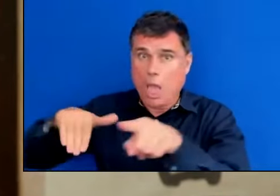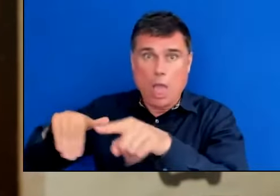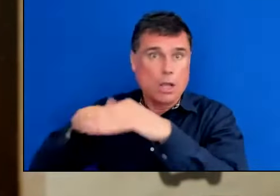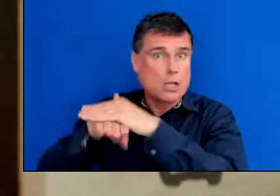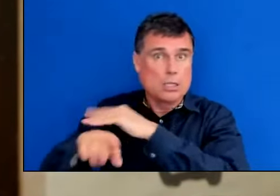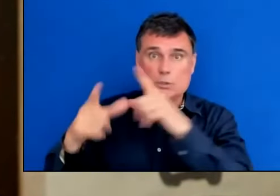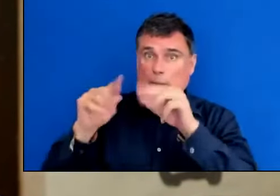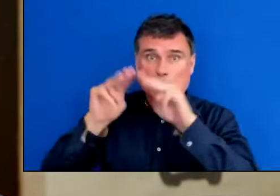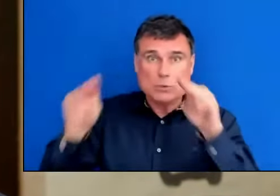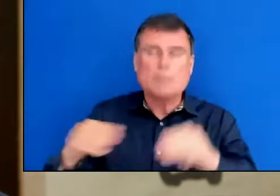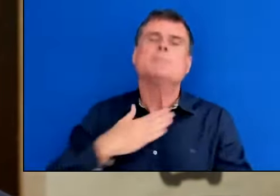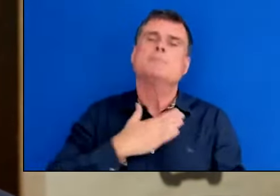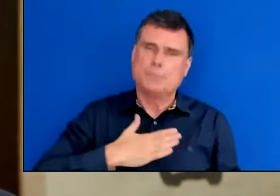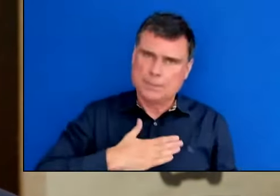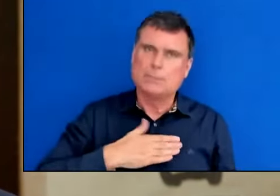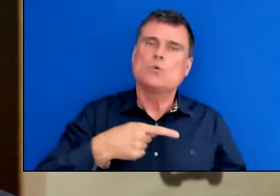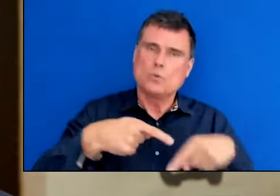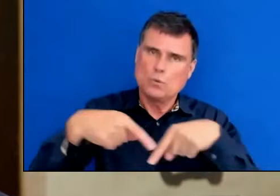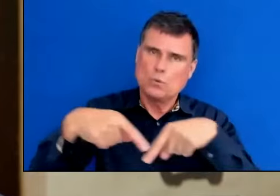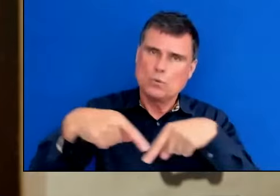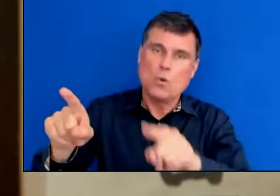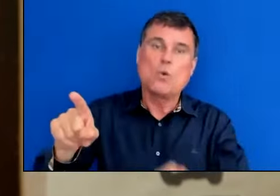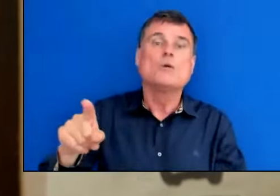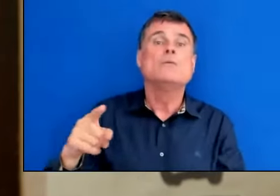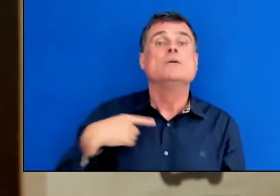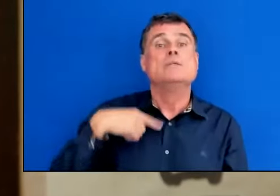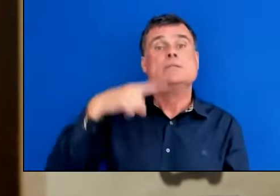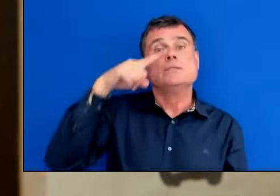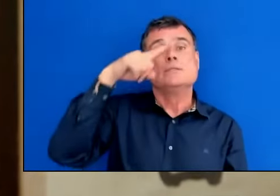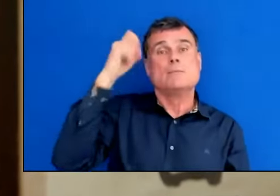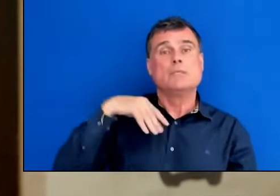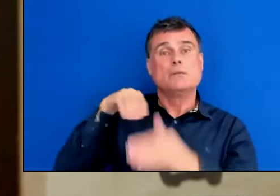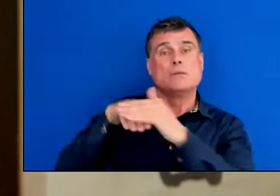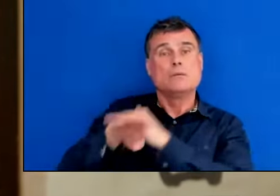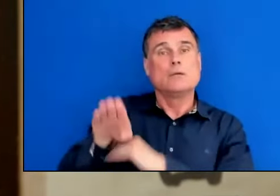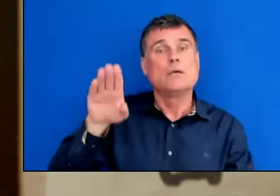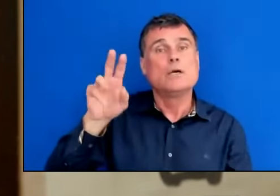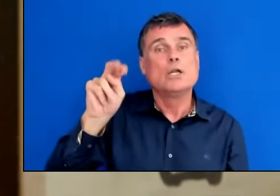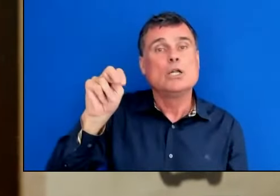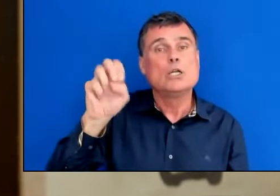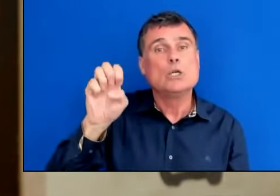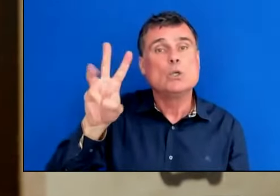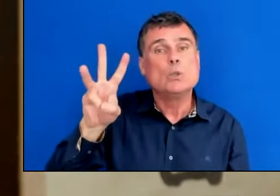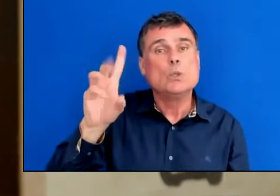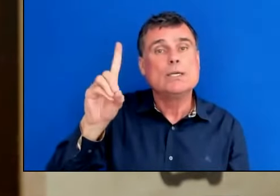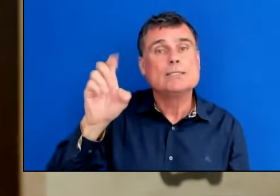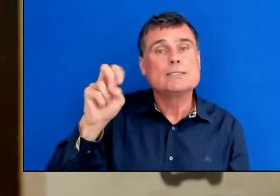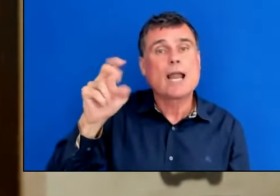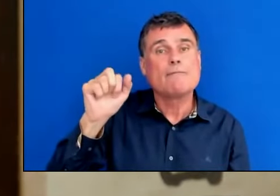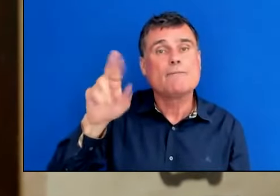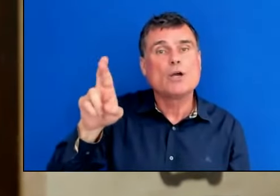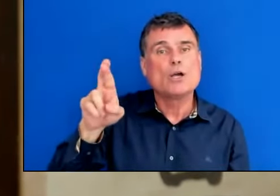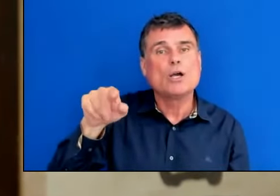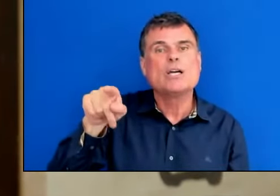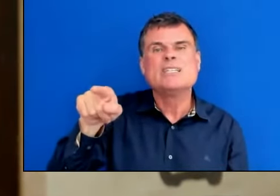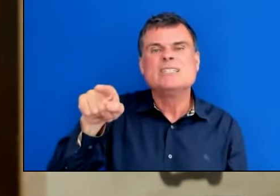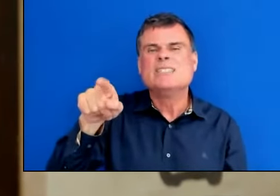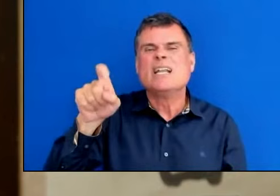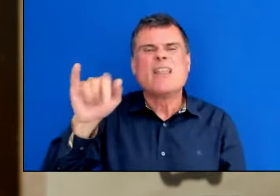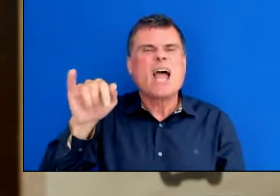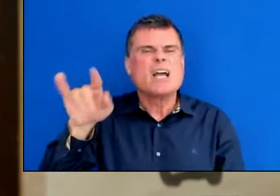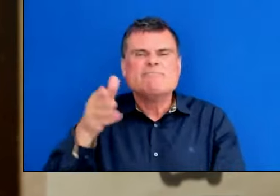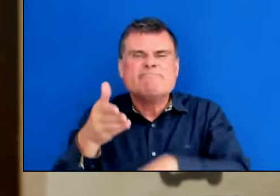I encourage you to do so. I was in New Denver just this past summer to see the need for that facility